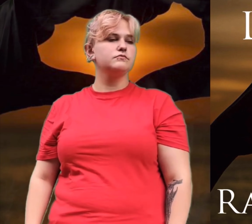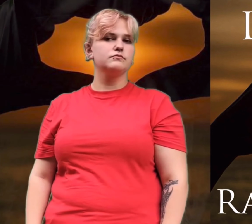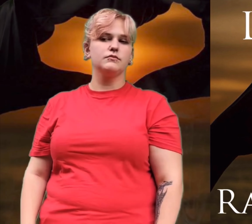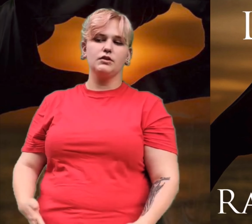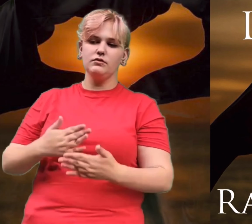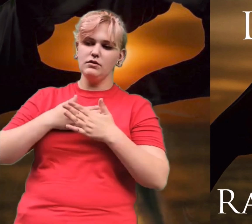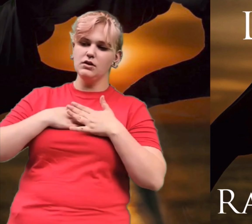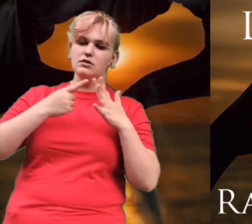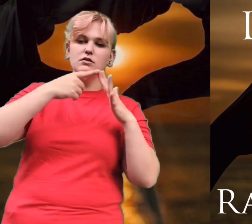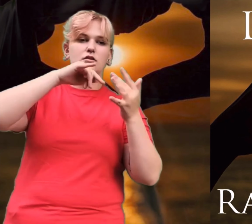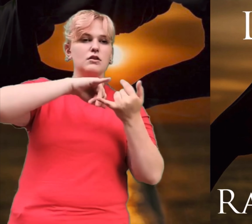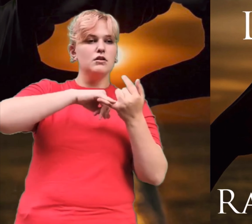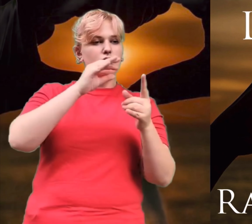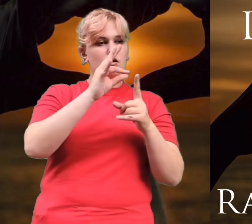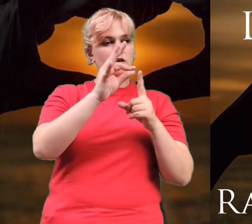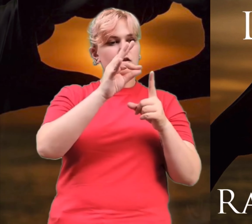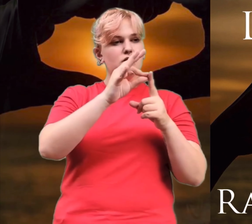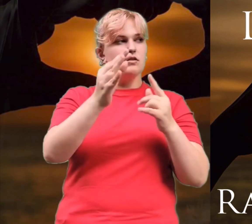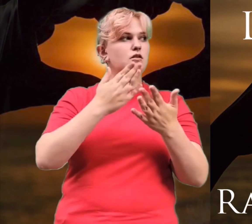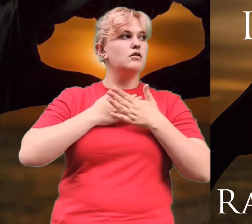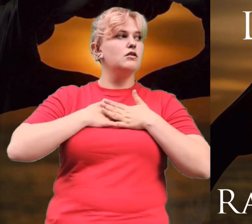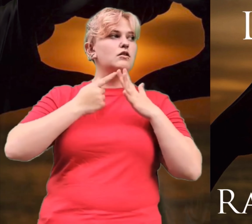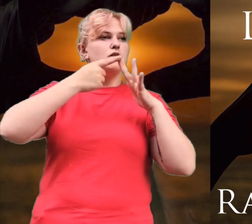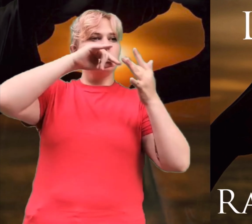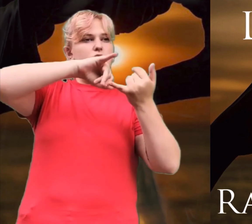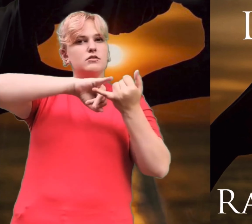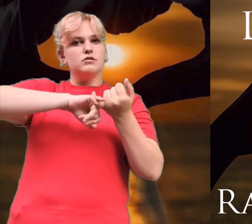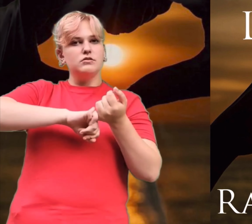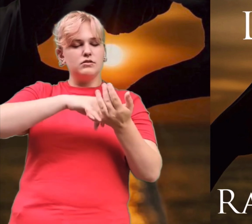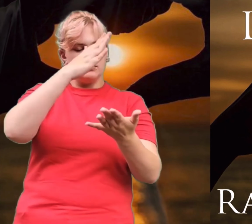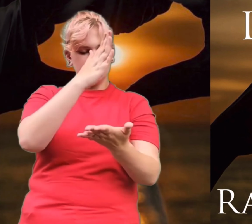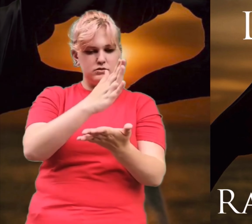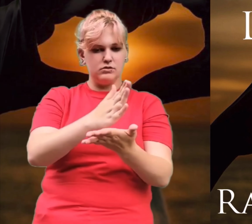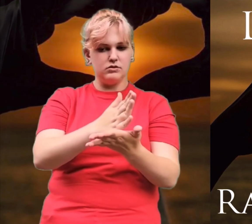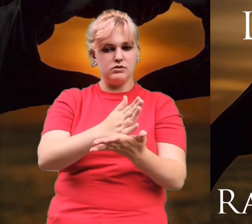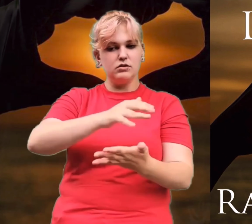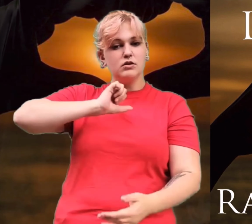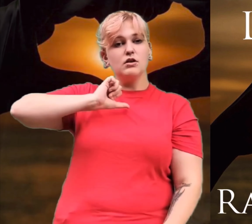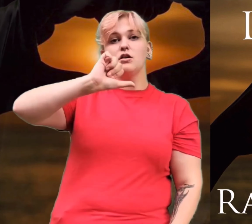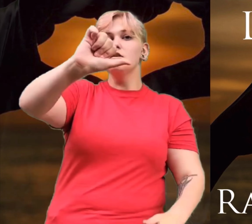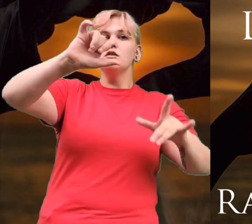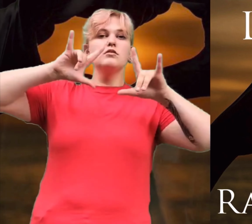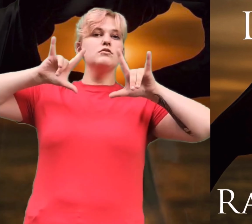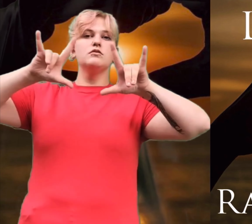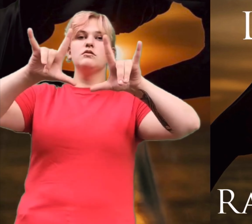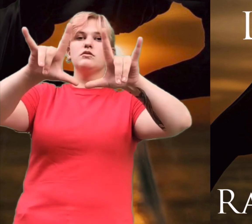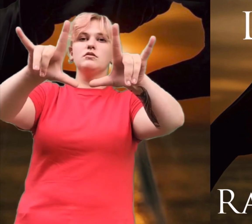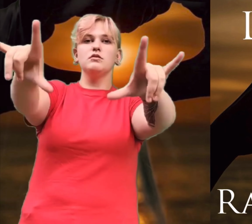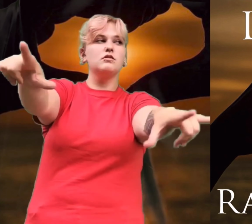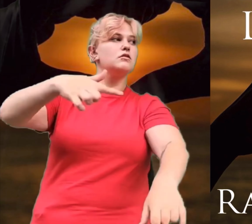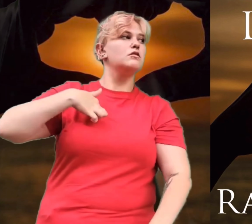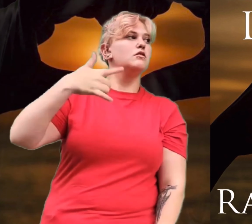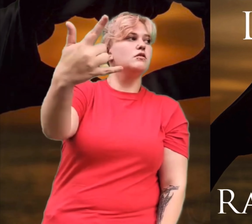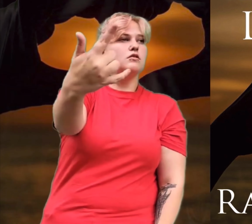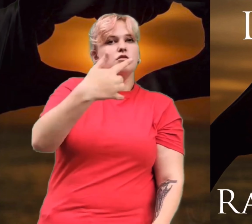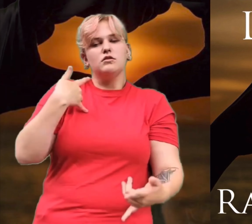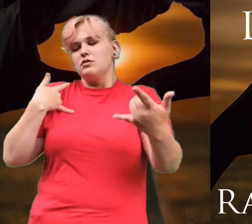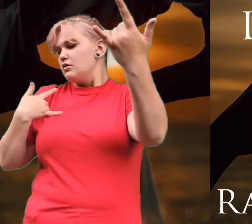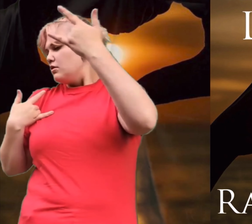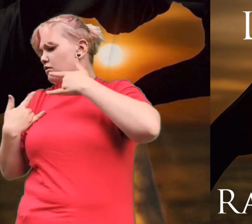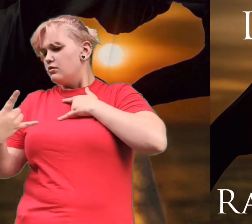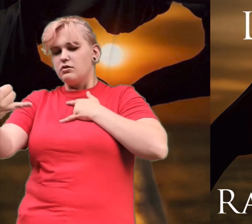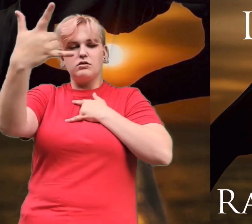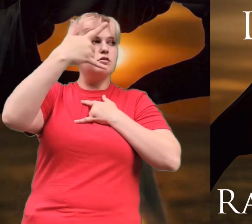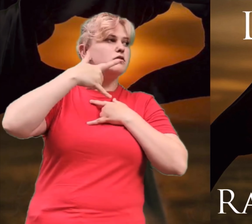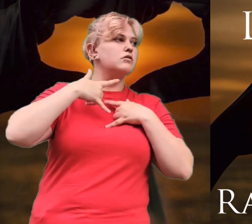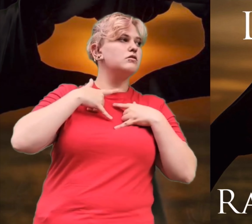love is precious, love is true. Share your love with me, and I'll share my love with